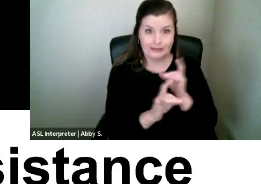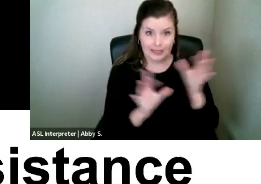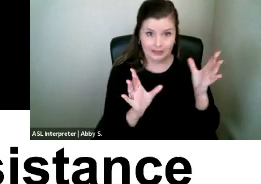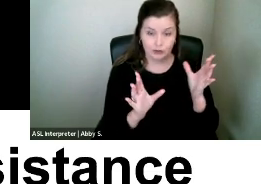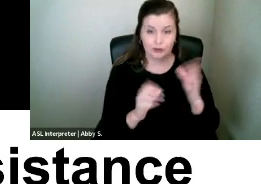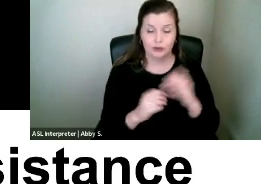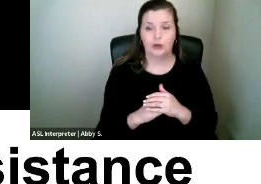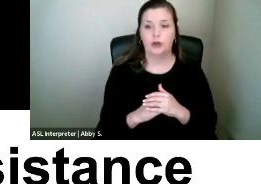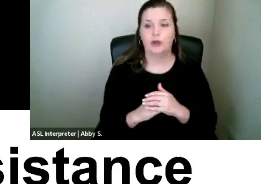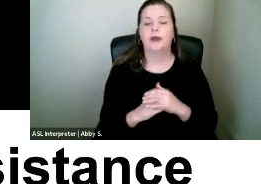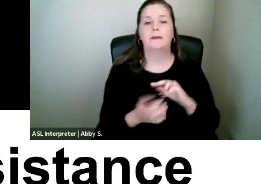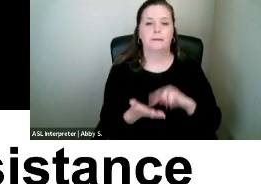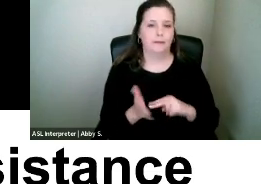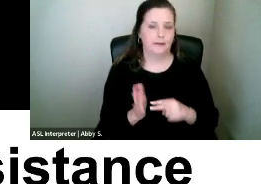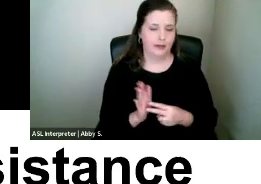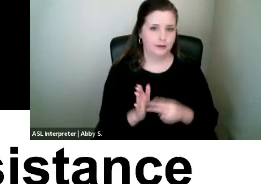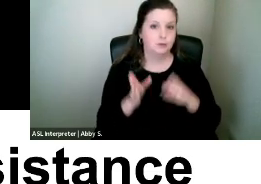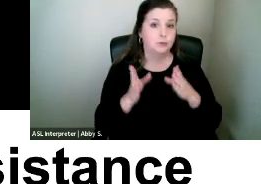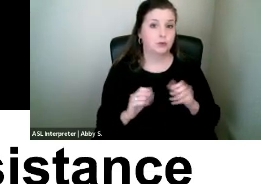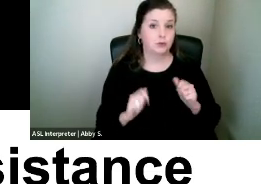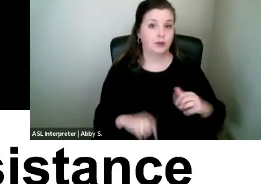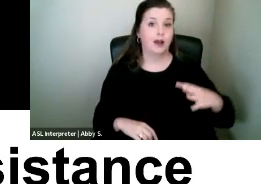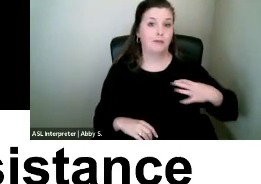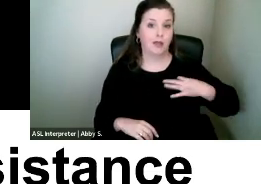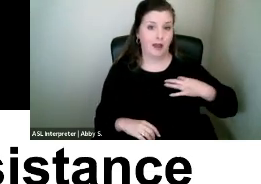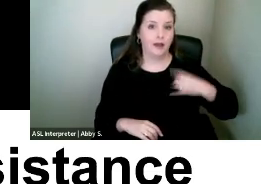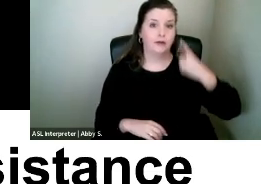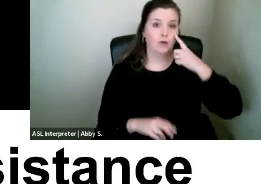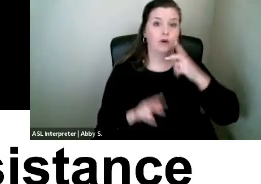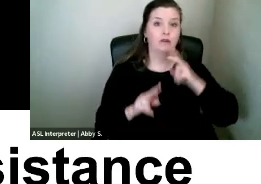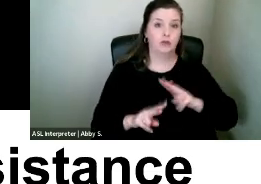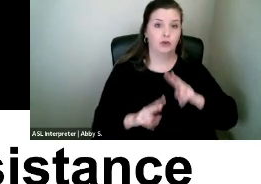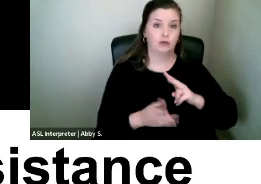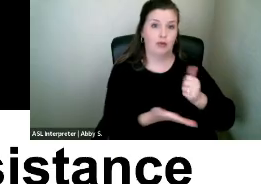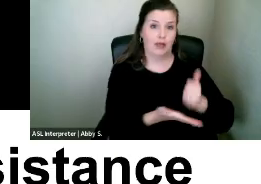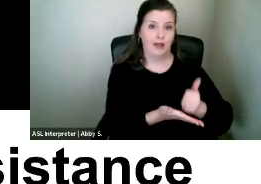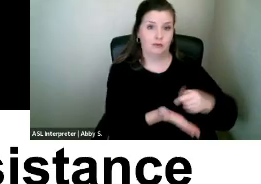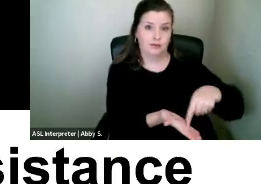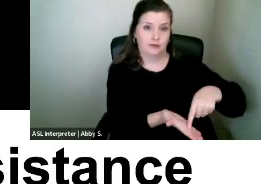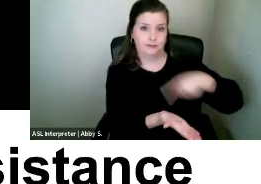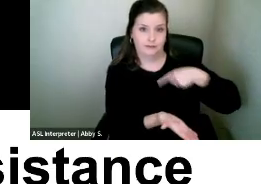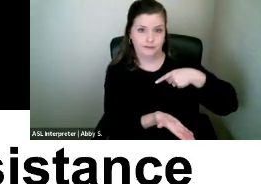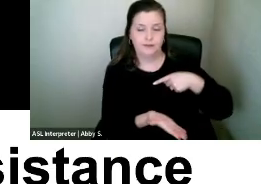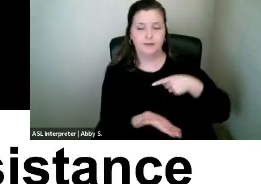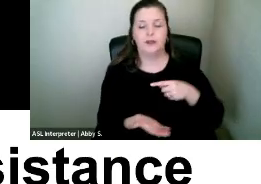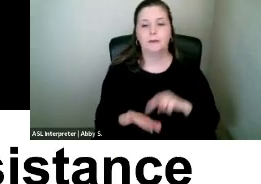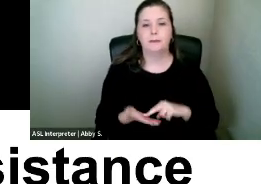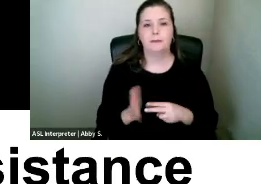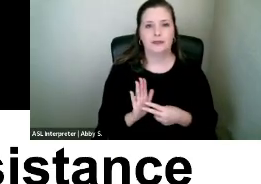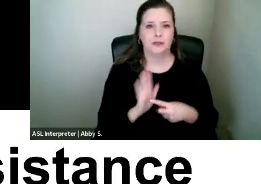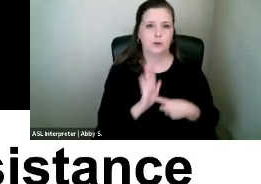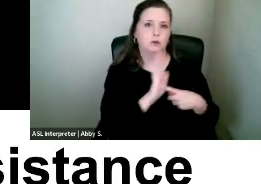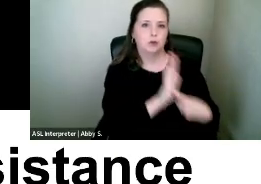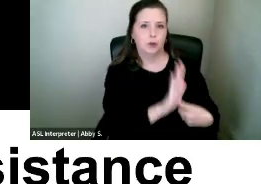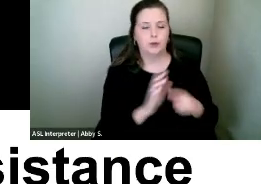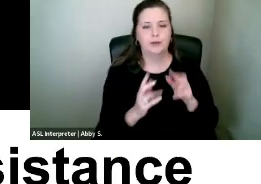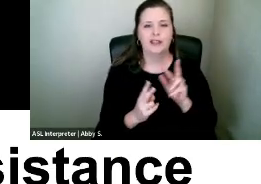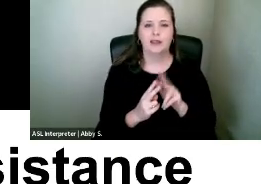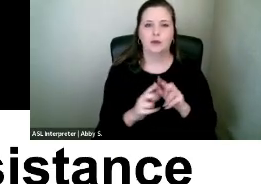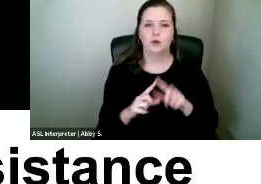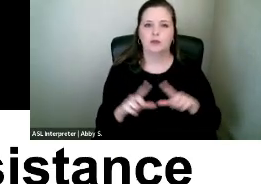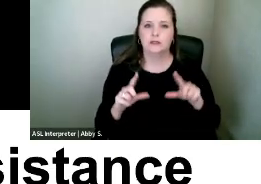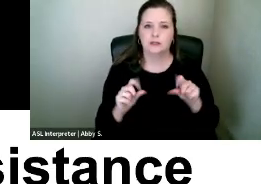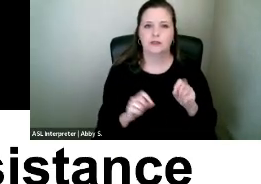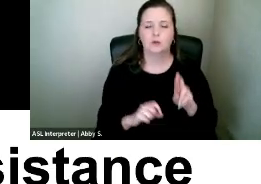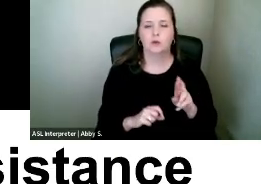apply for funeral assistance, and they would need to submit either receipts or estimates of those